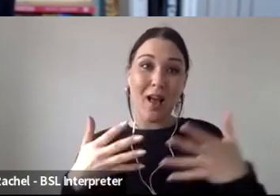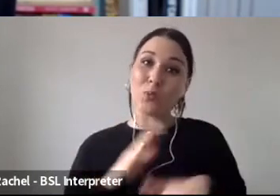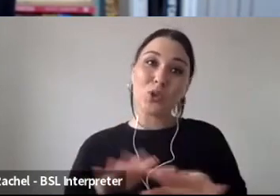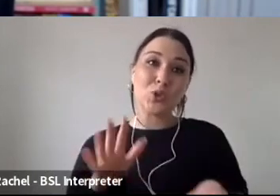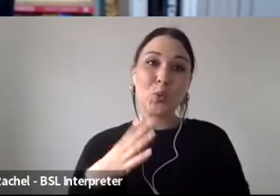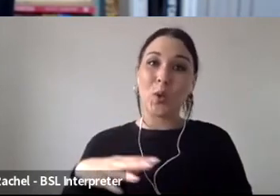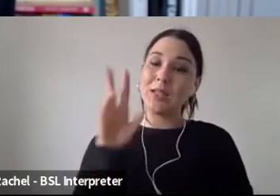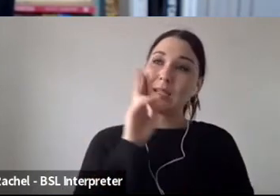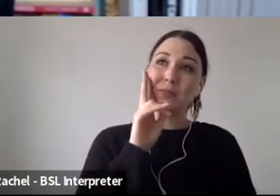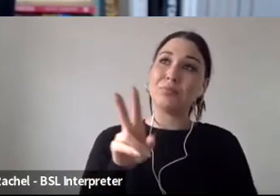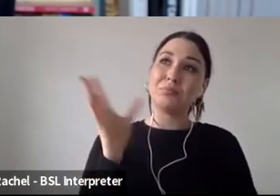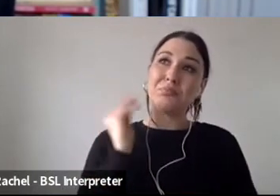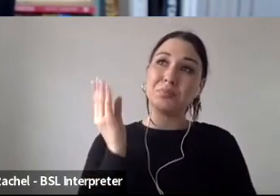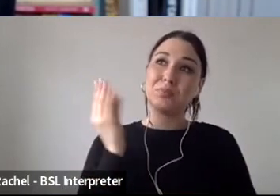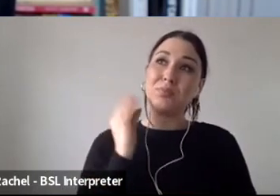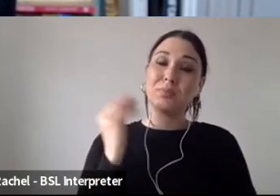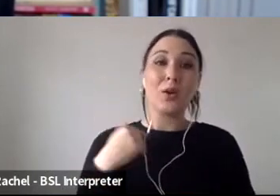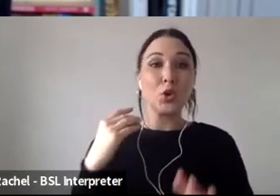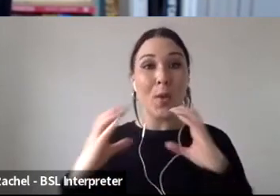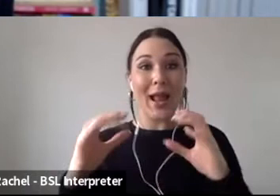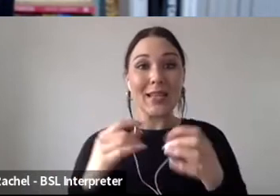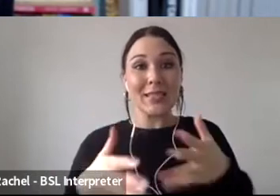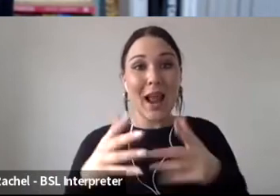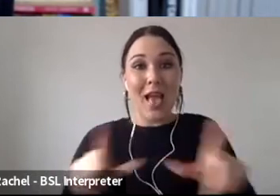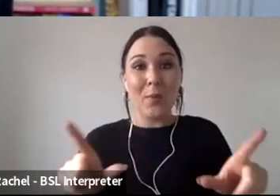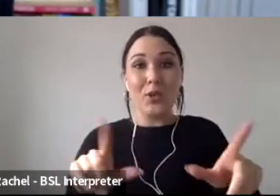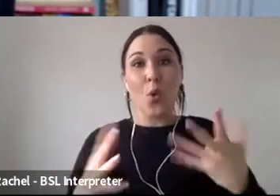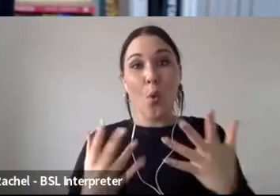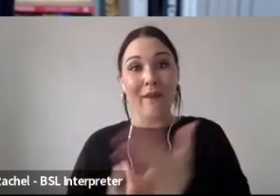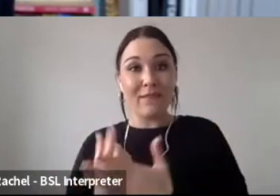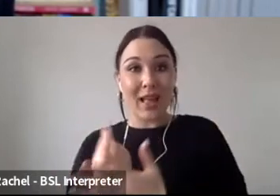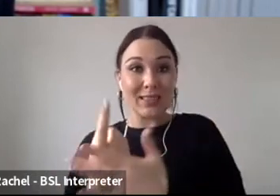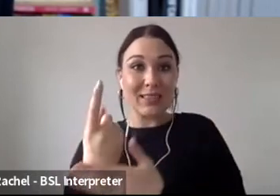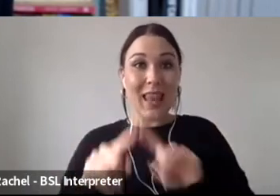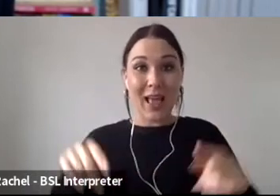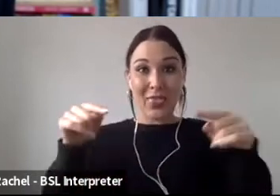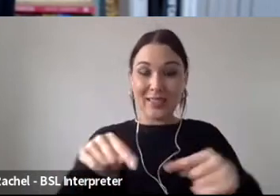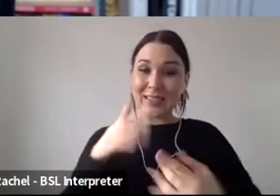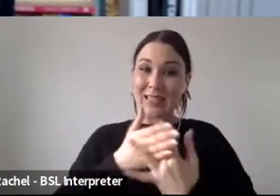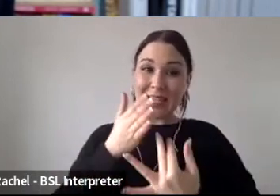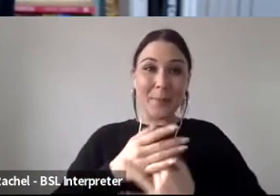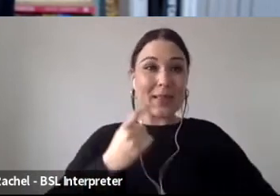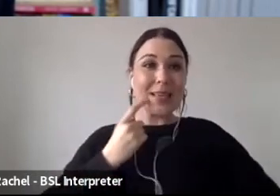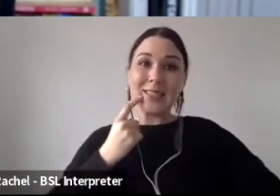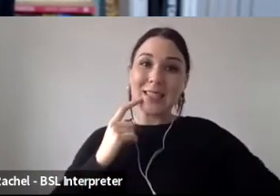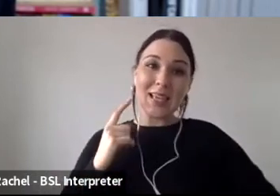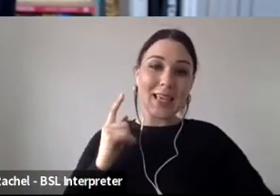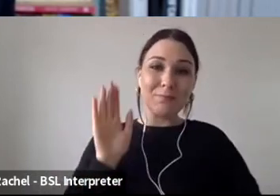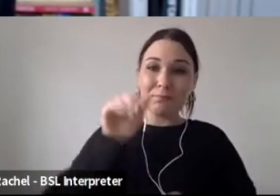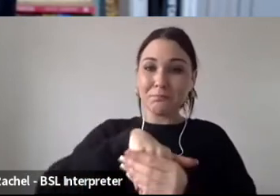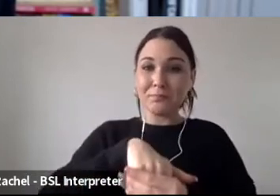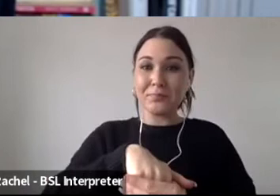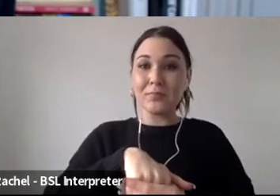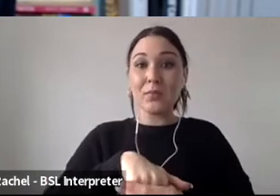I'm communicating in sign language with my colleagues, or I'm in events like this which are really accessible and they're much easier to participate in. It's when